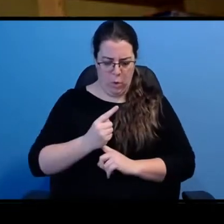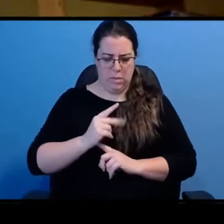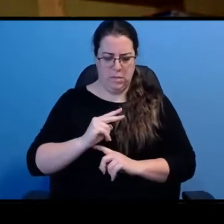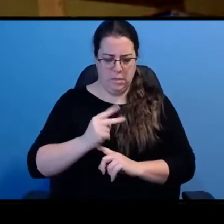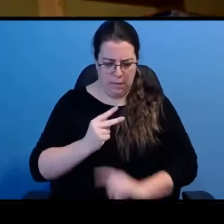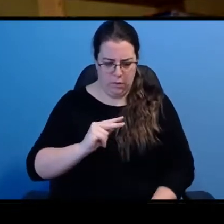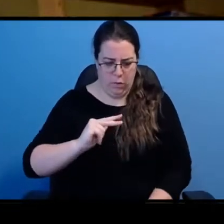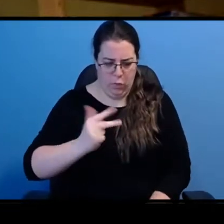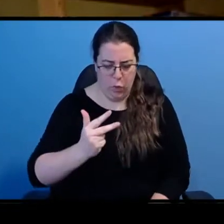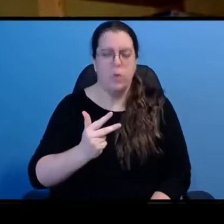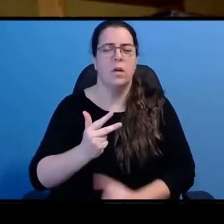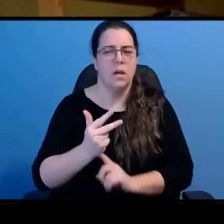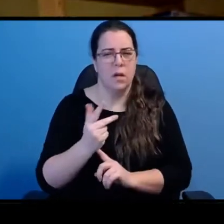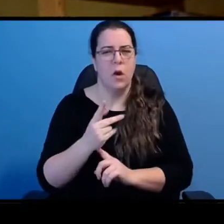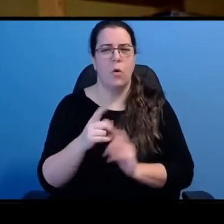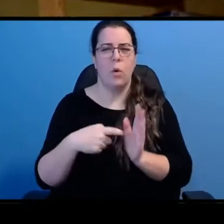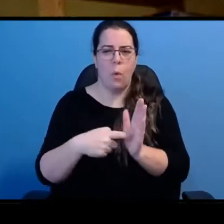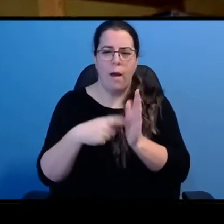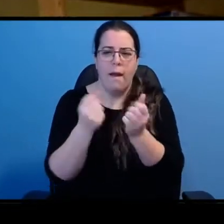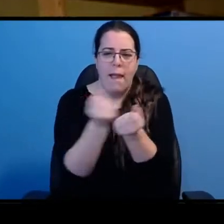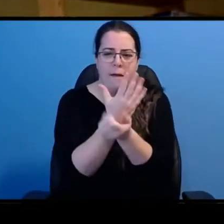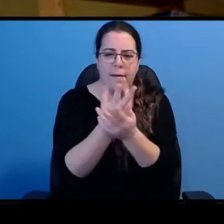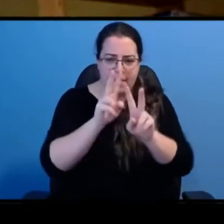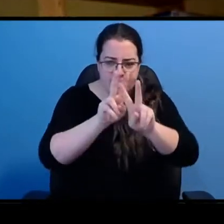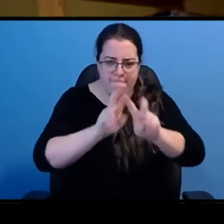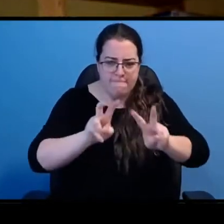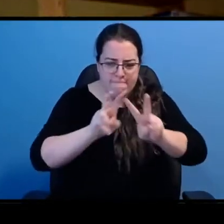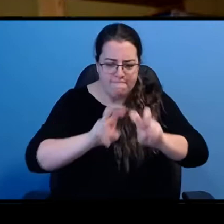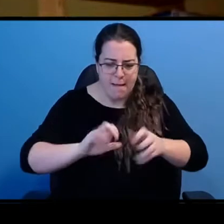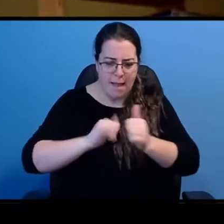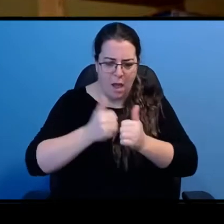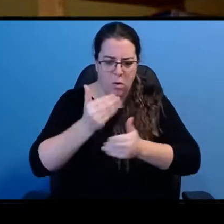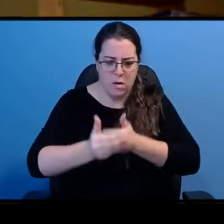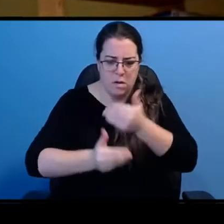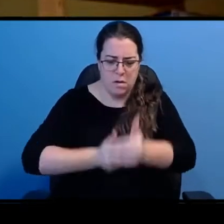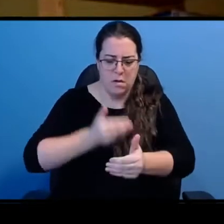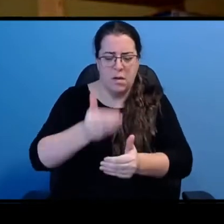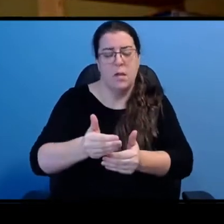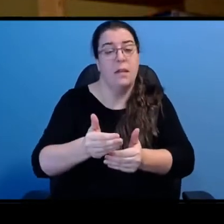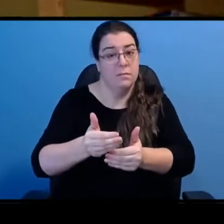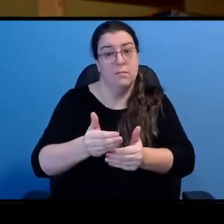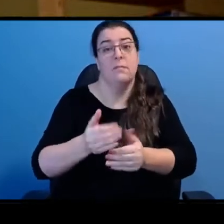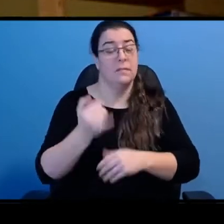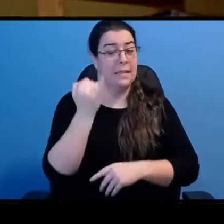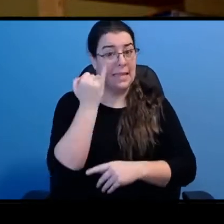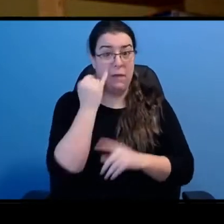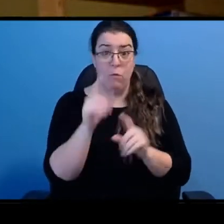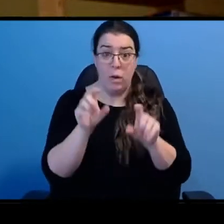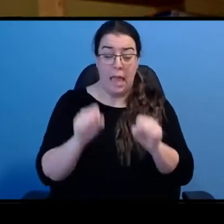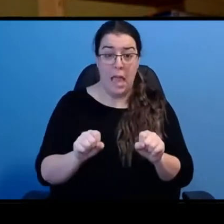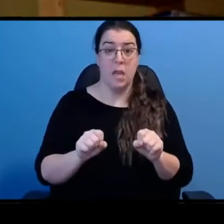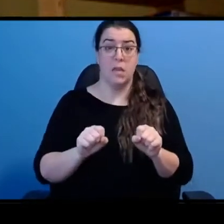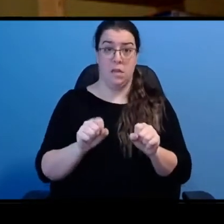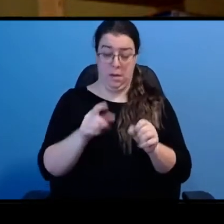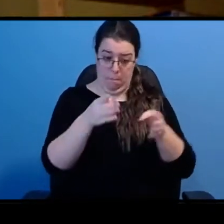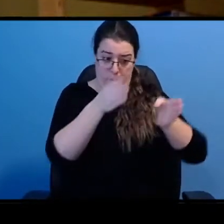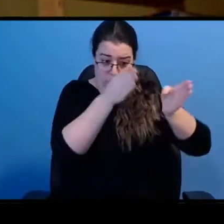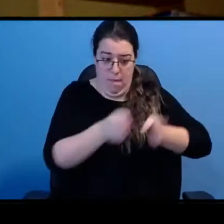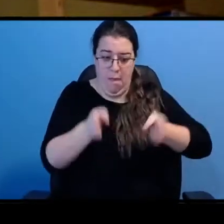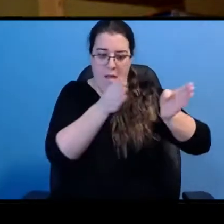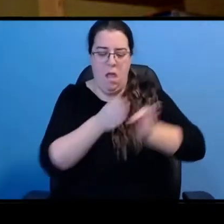detail. And that is a really great way to set yourself up for success, whether it's with the grant or just with the art project.